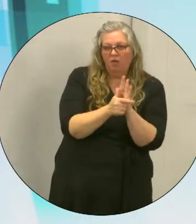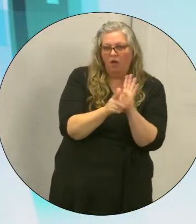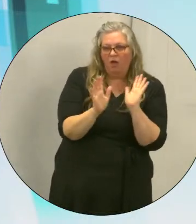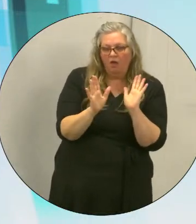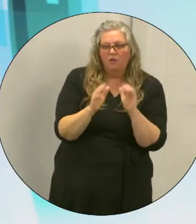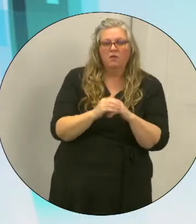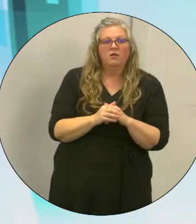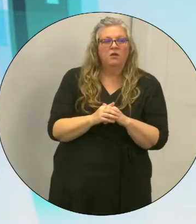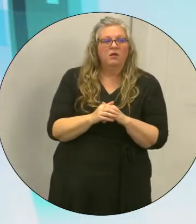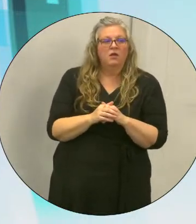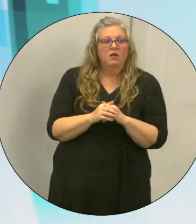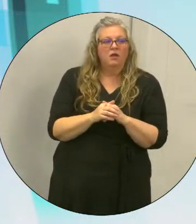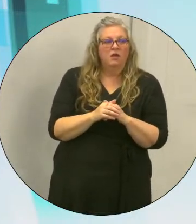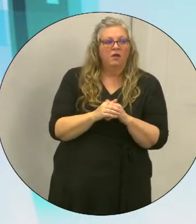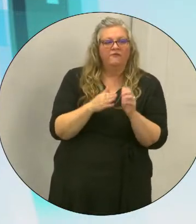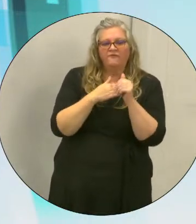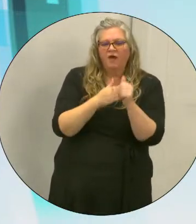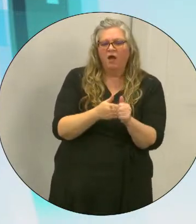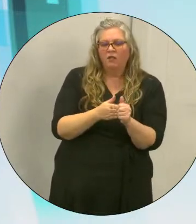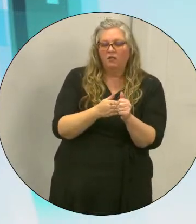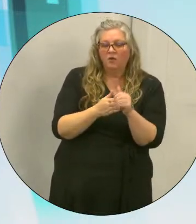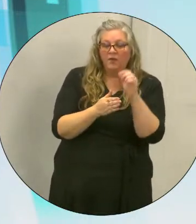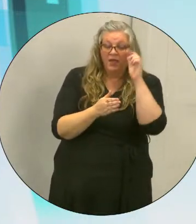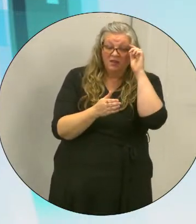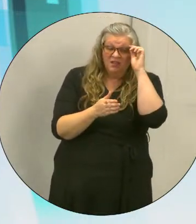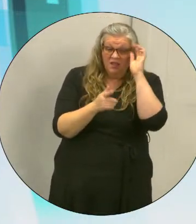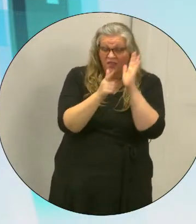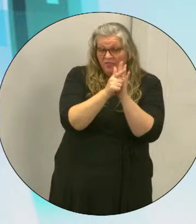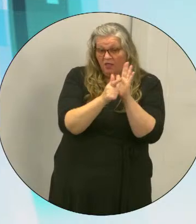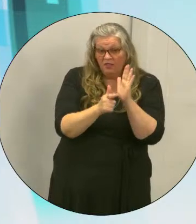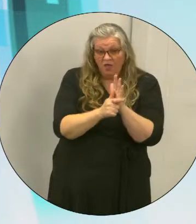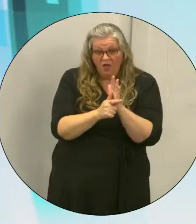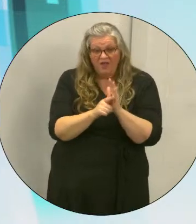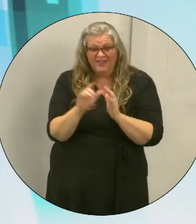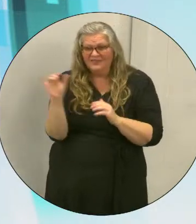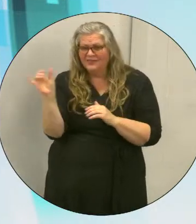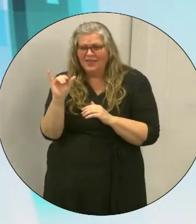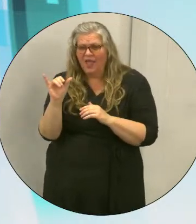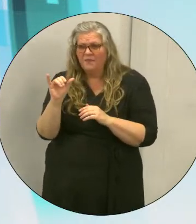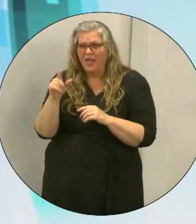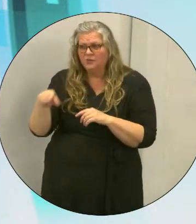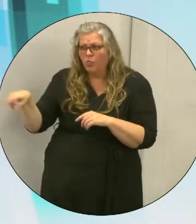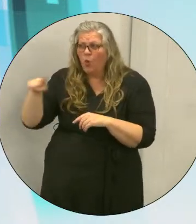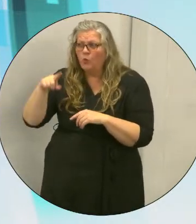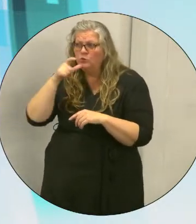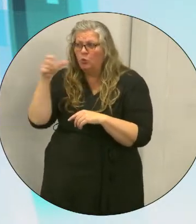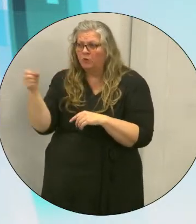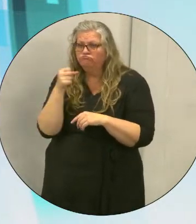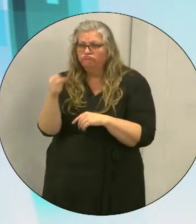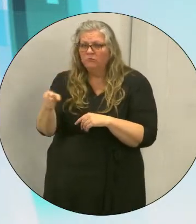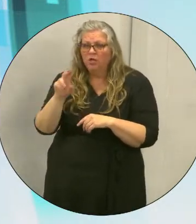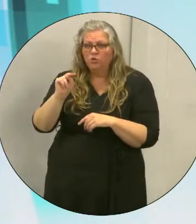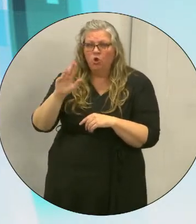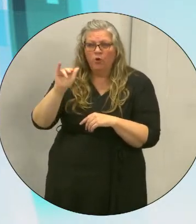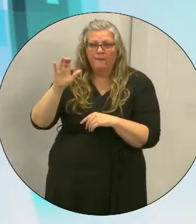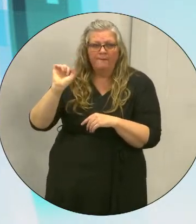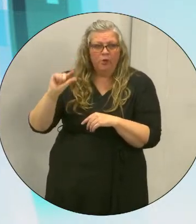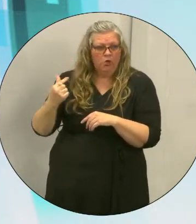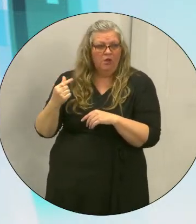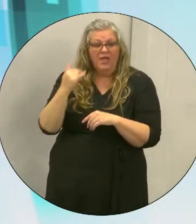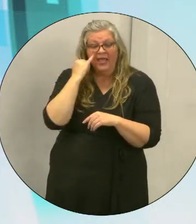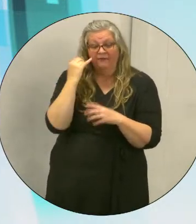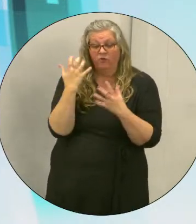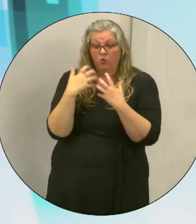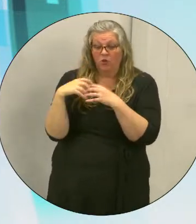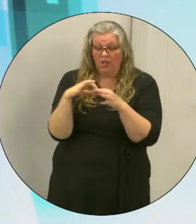When following orders is the same flimsy excuse the defendants of the Nuremberg trial used. Collaboration is